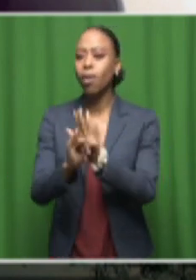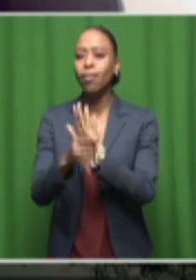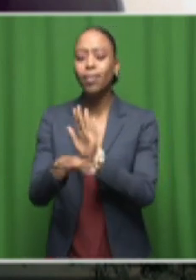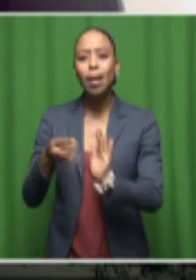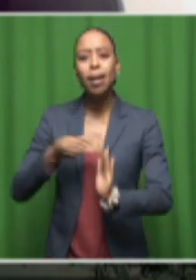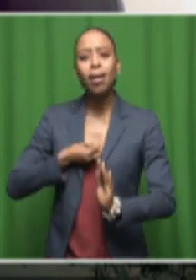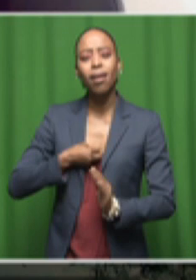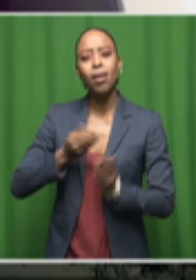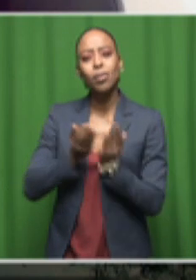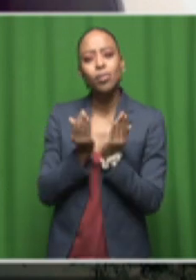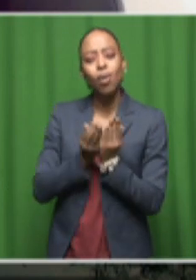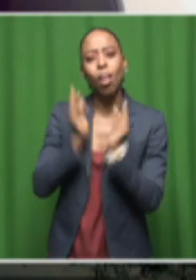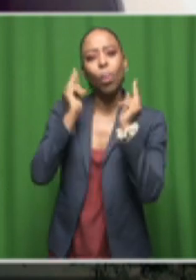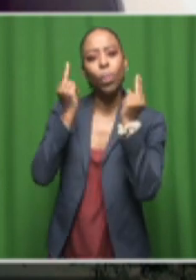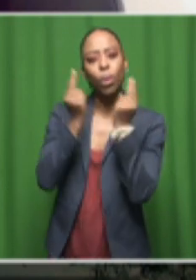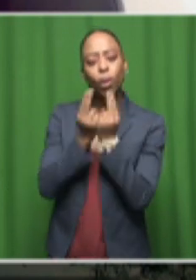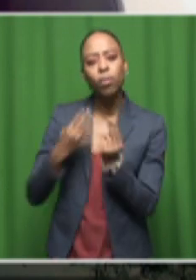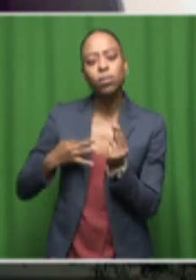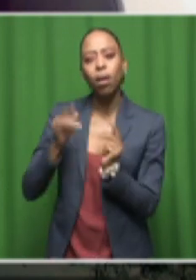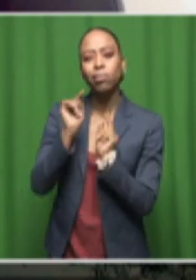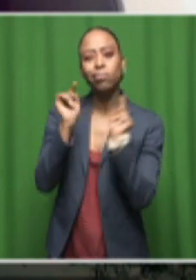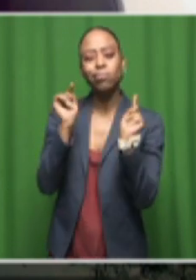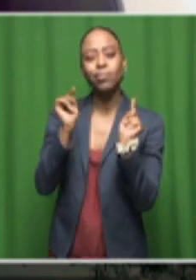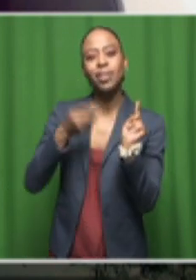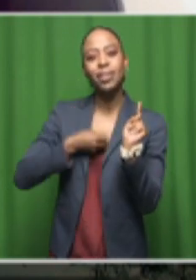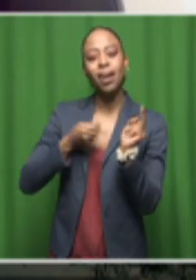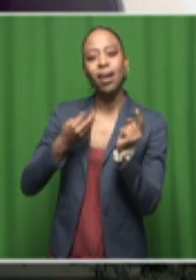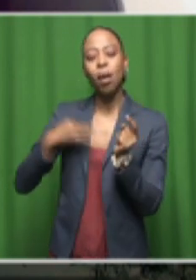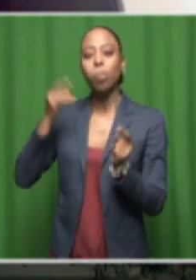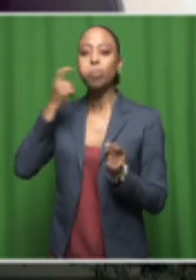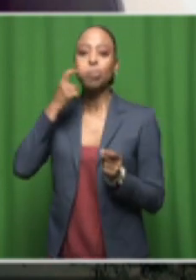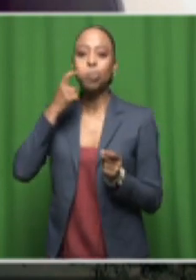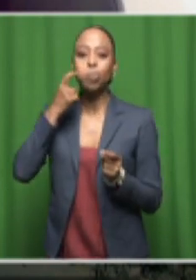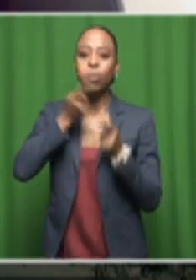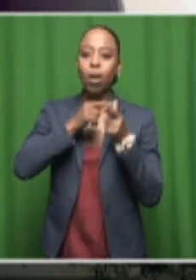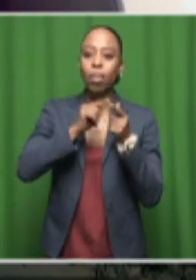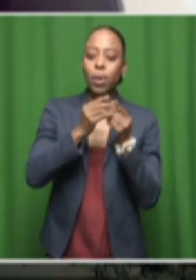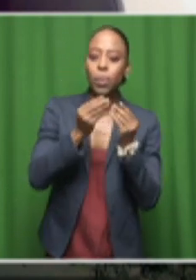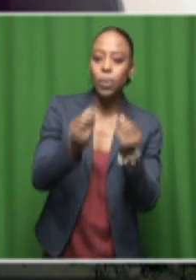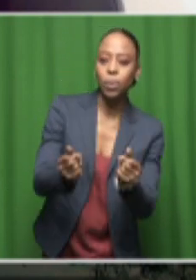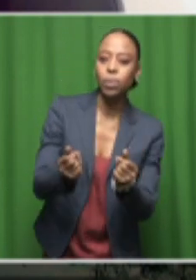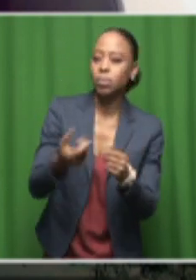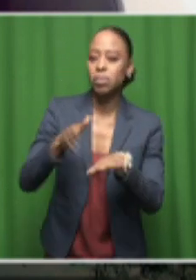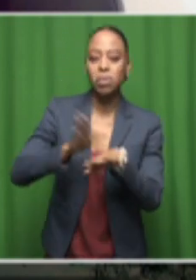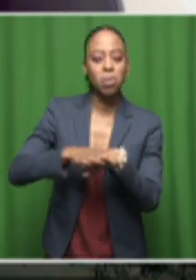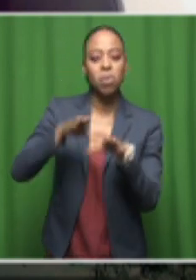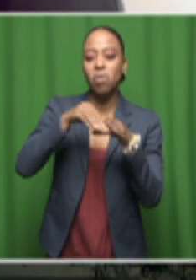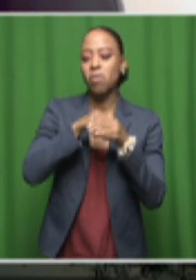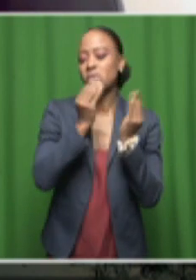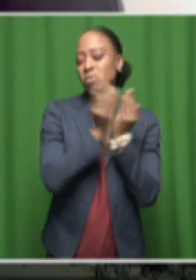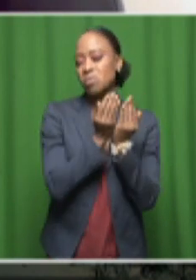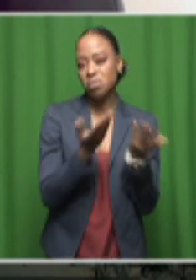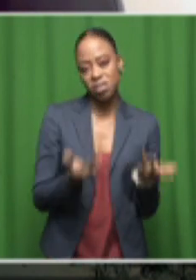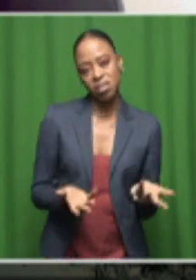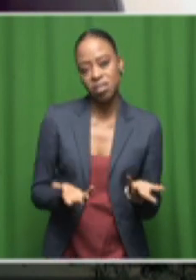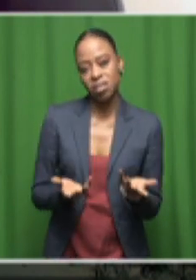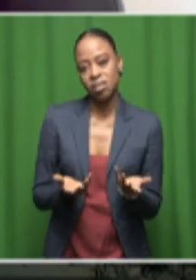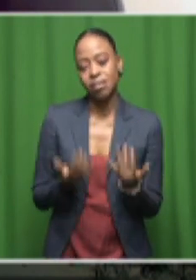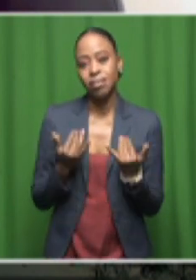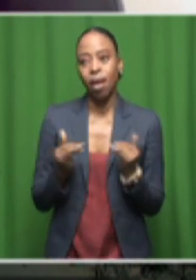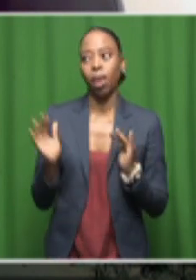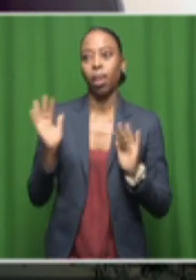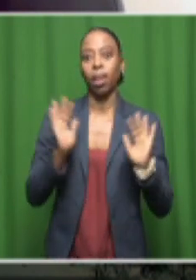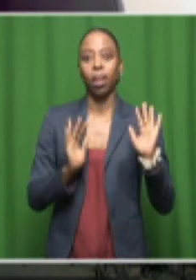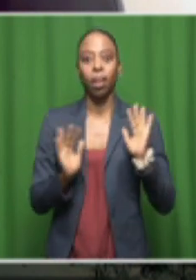young schoolgirls, young university girls, or just young girls fall pregnant and then disappear into the network and find themselves in